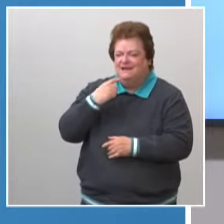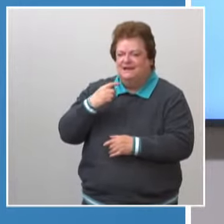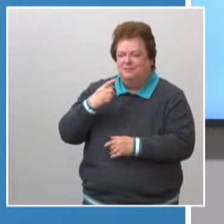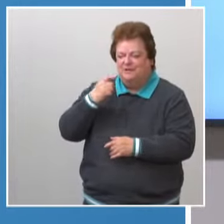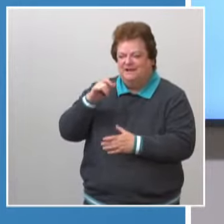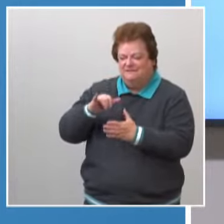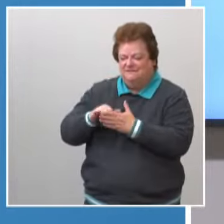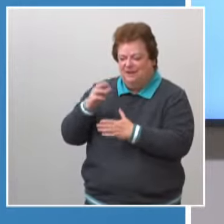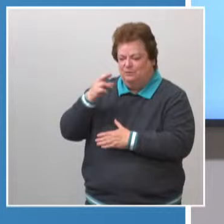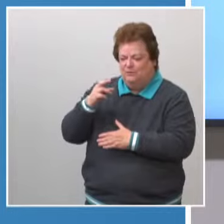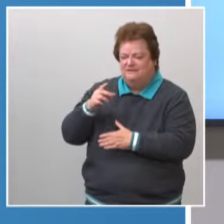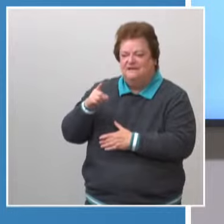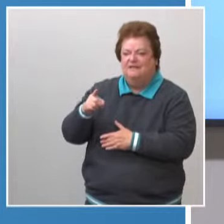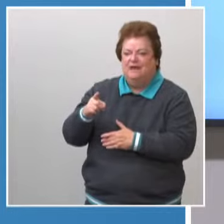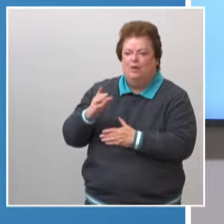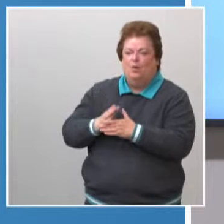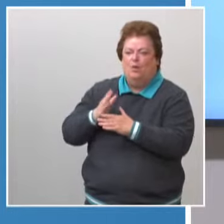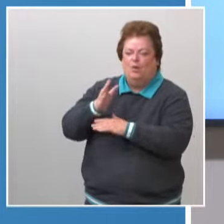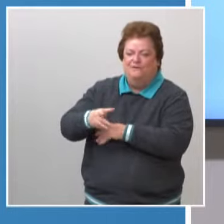that reason, they're over testing?